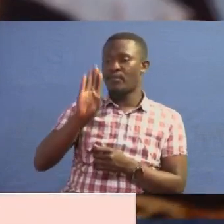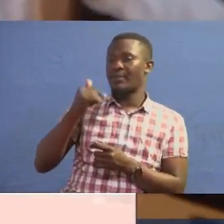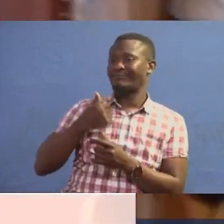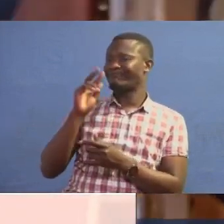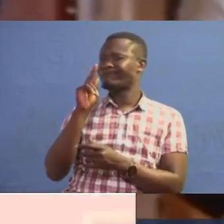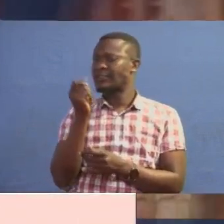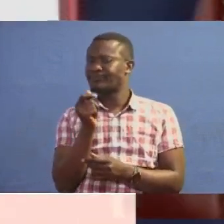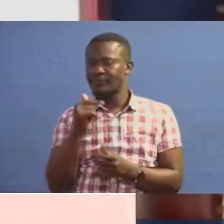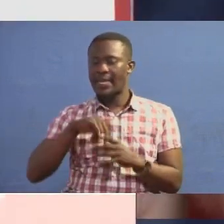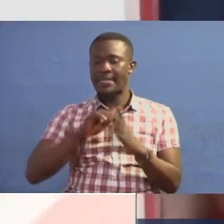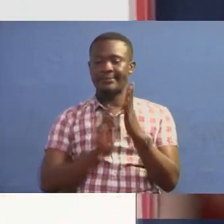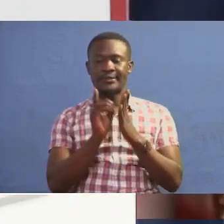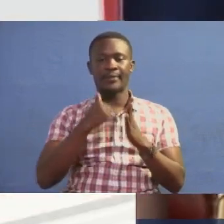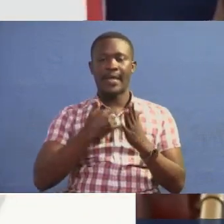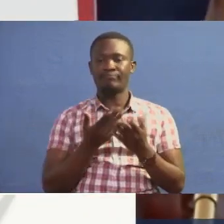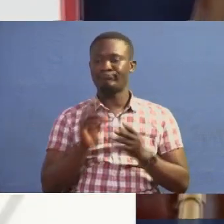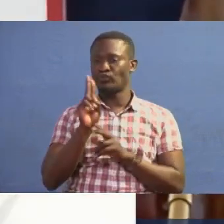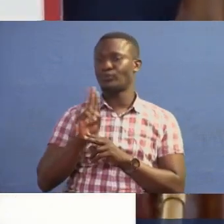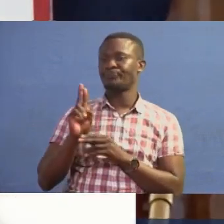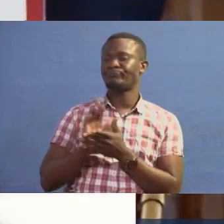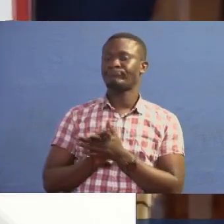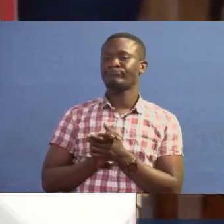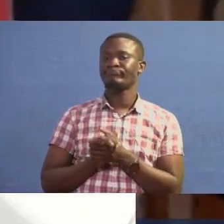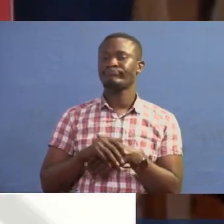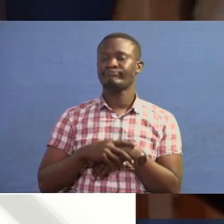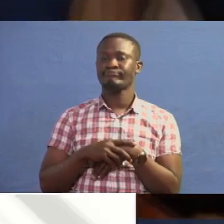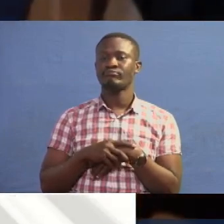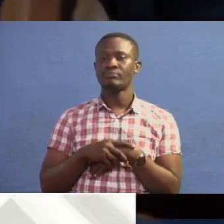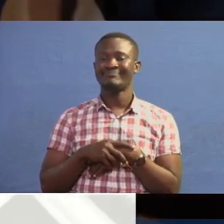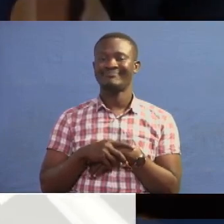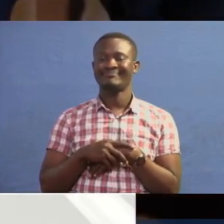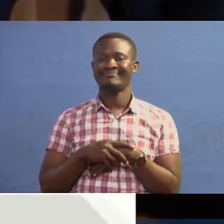shillings in development expenditure. Victor Washira, KUTV.